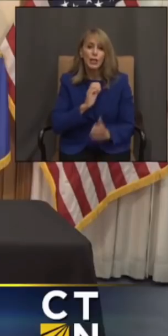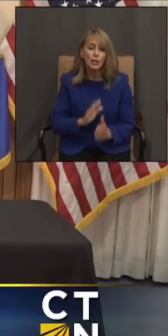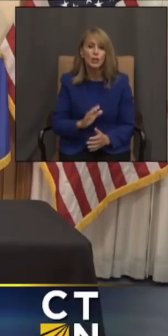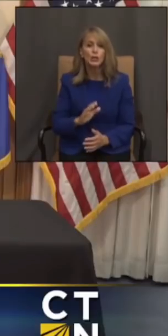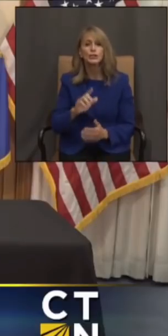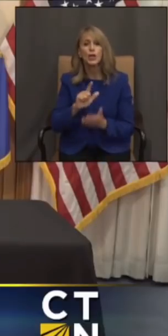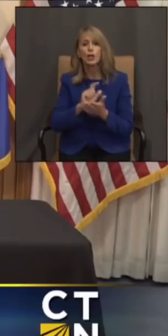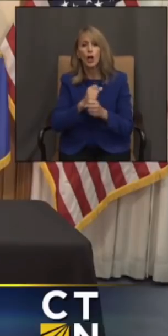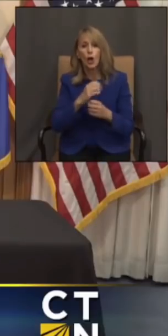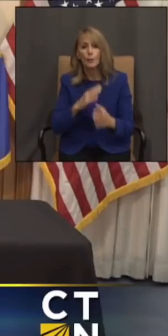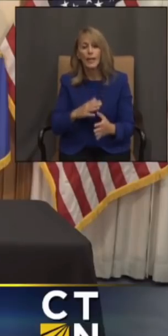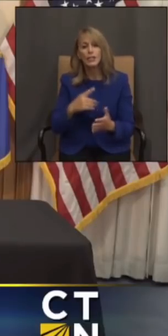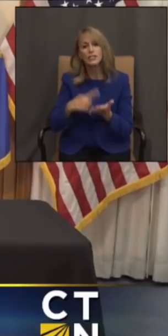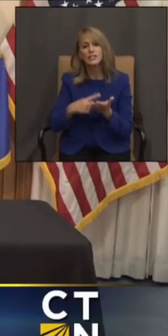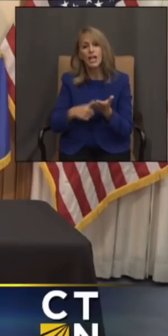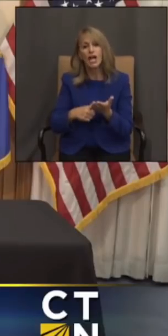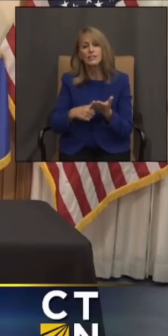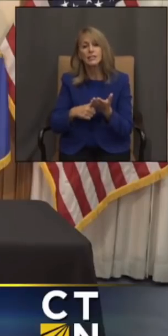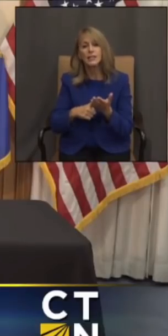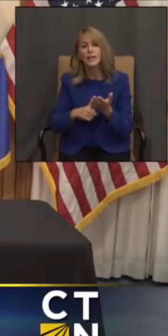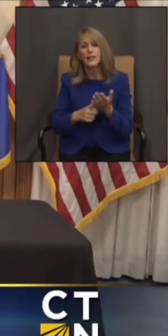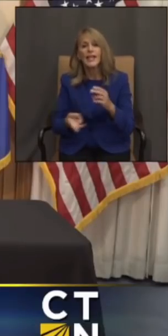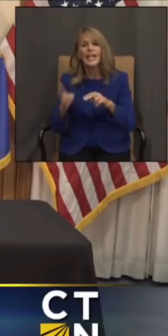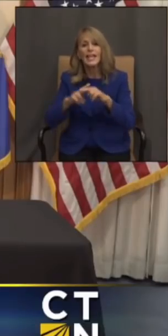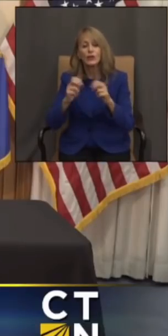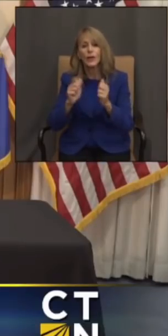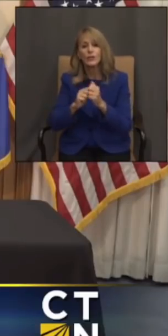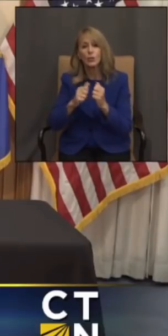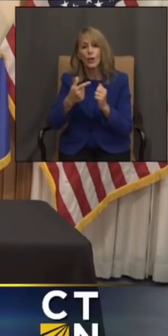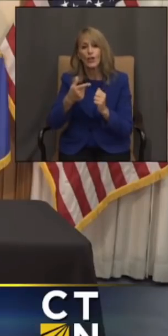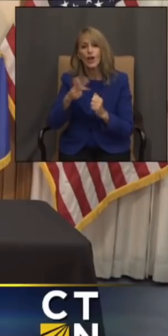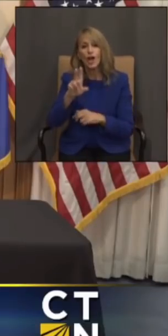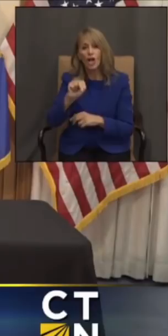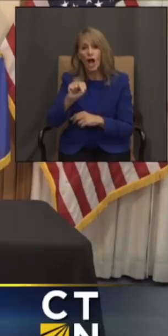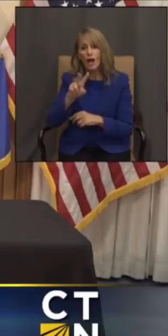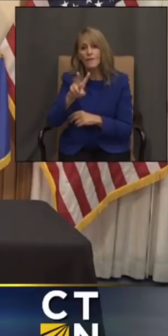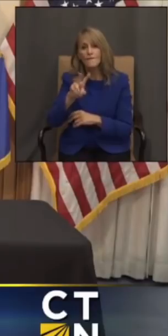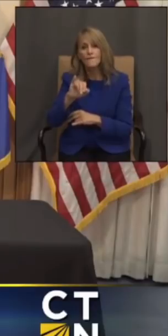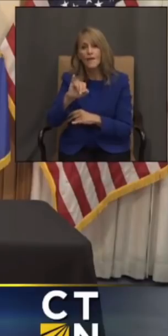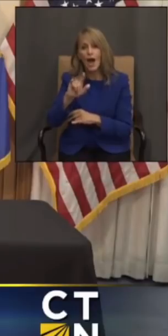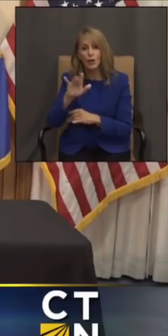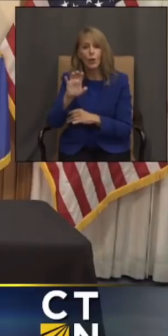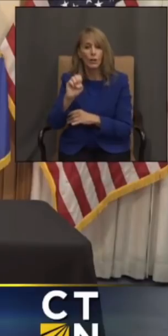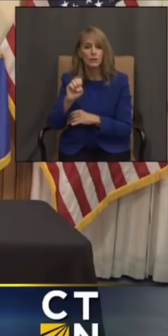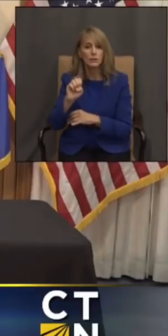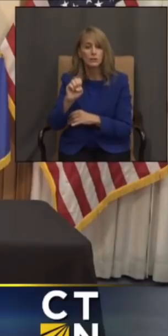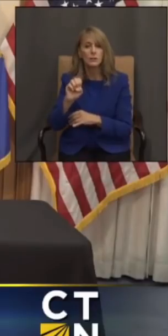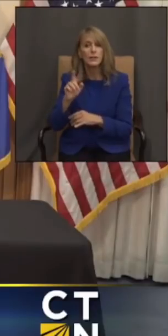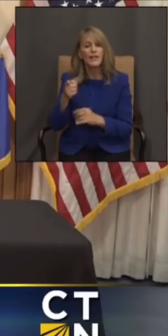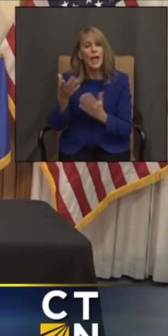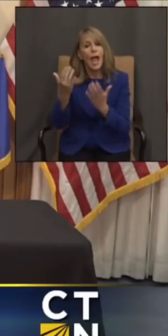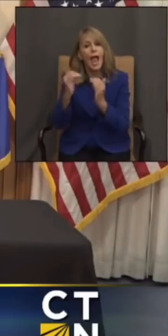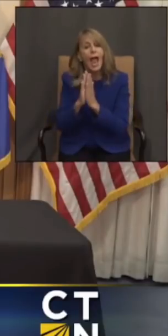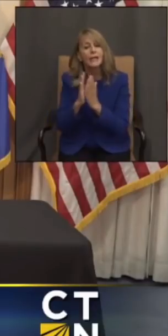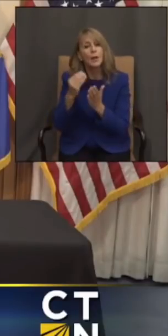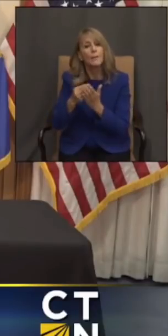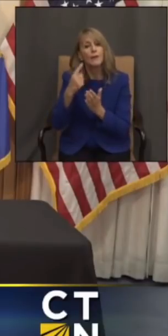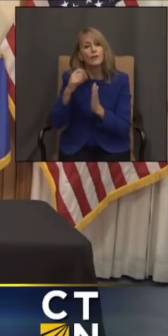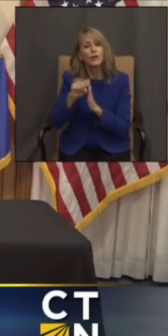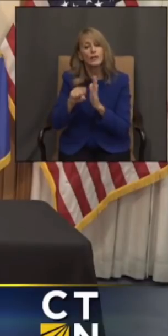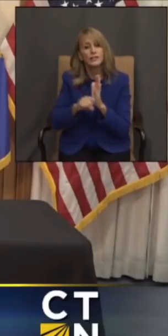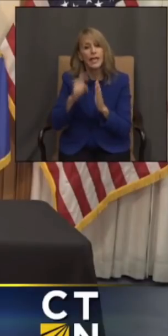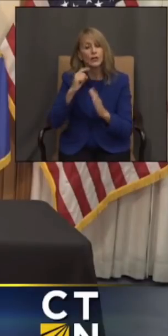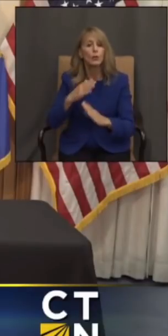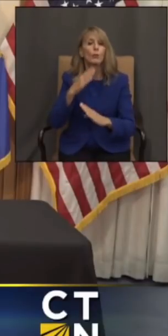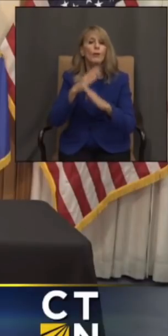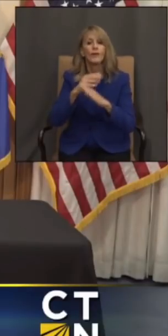address the spike in gun violence throughout major cities such as Hartford, and they're requesting funds from the state for violence